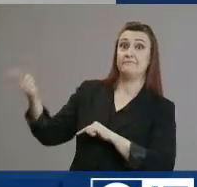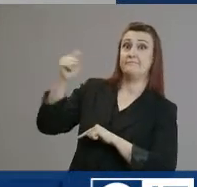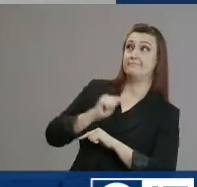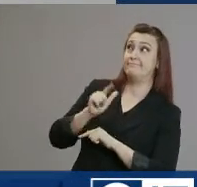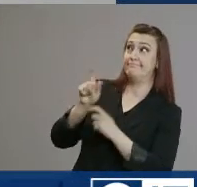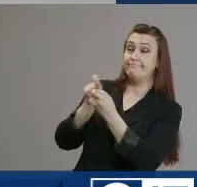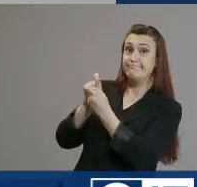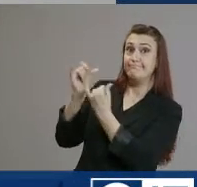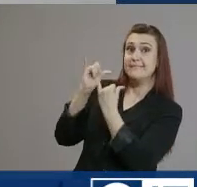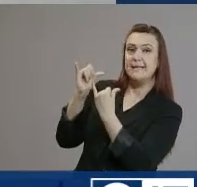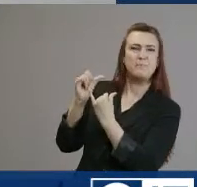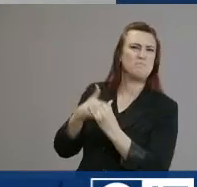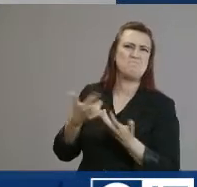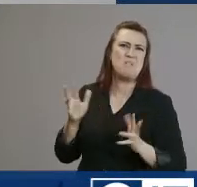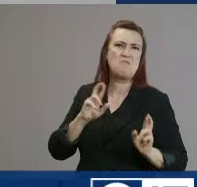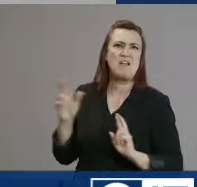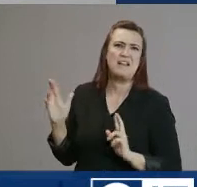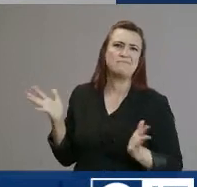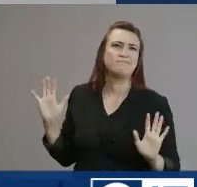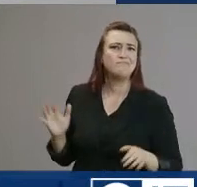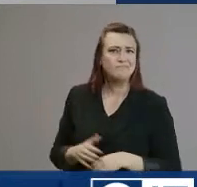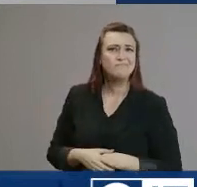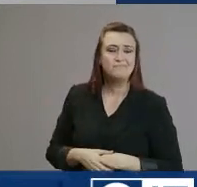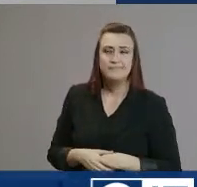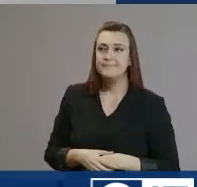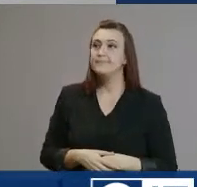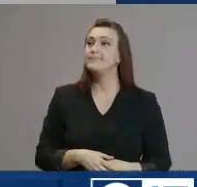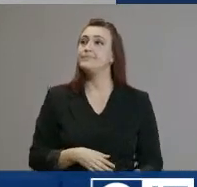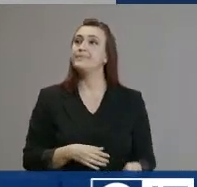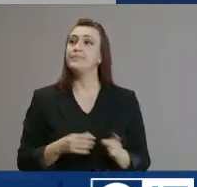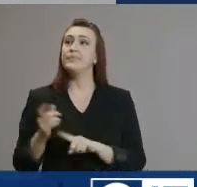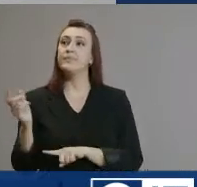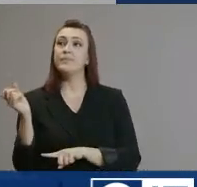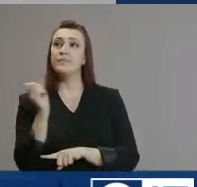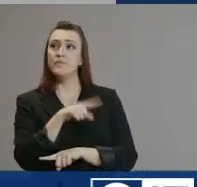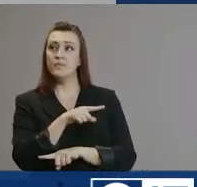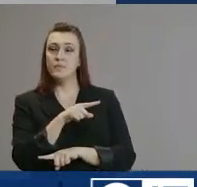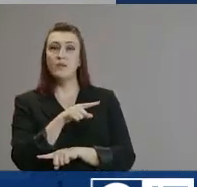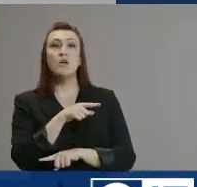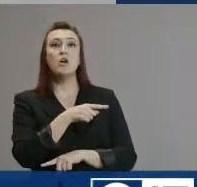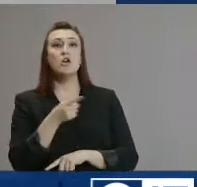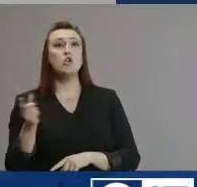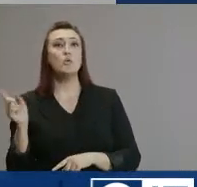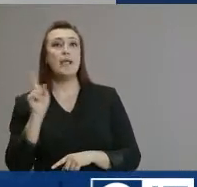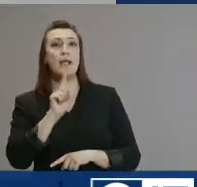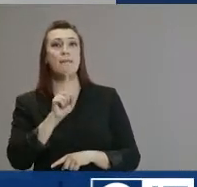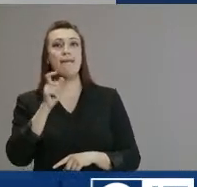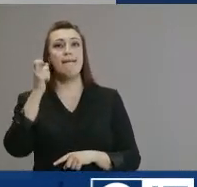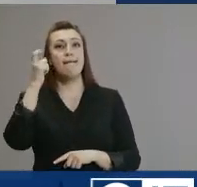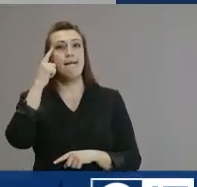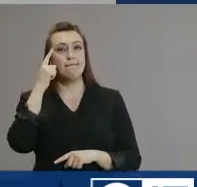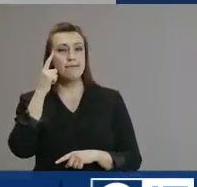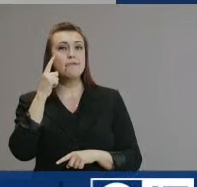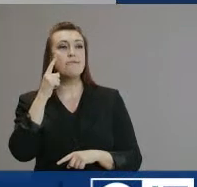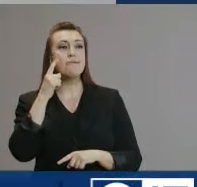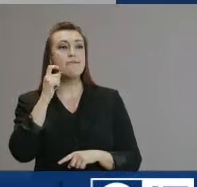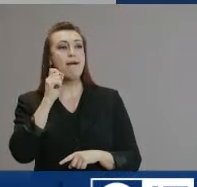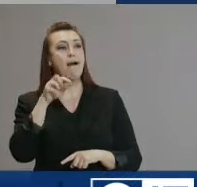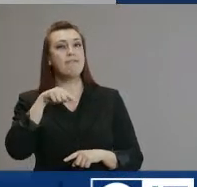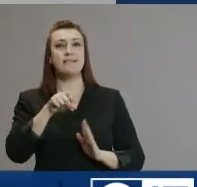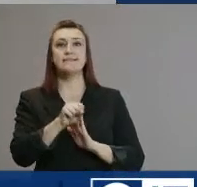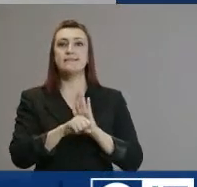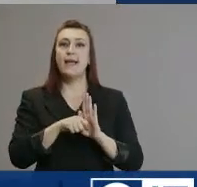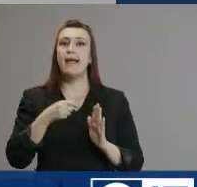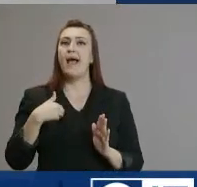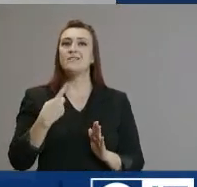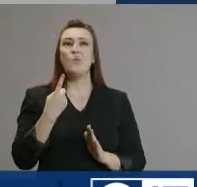Sir, you entered today as the governor of the state with one of the two highest levels of infection rates. I